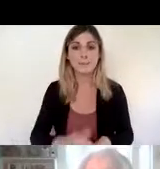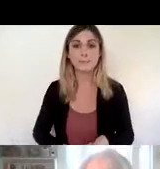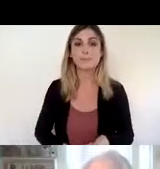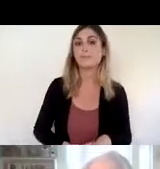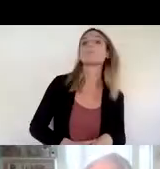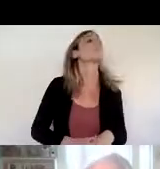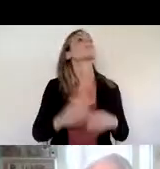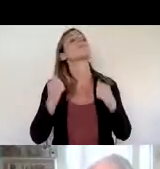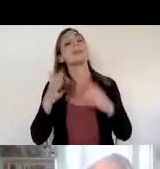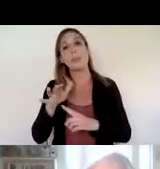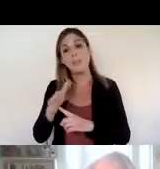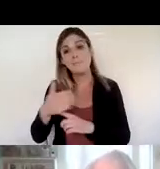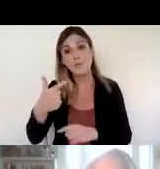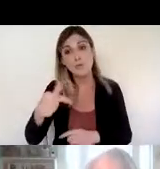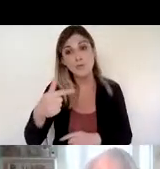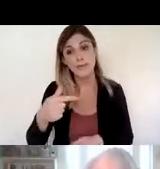Many leafy green vegetables are